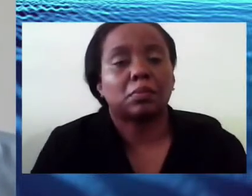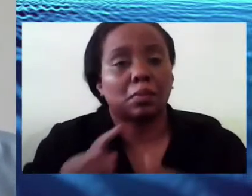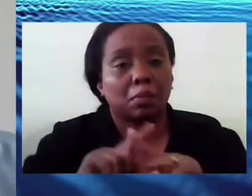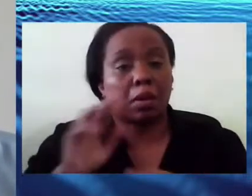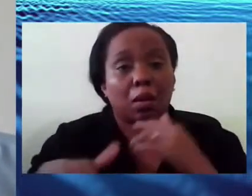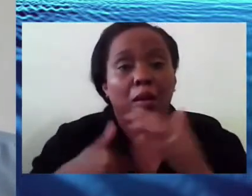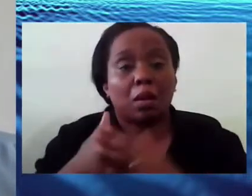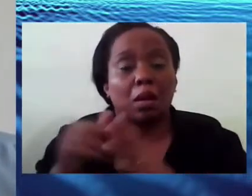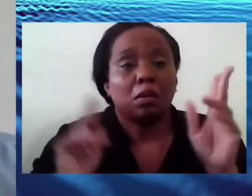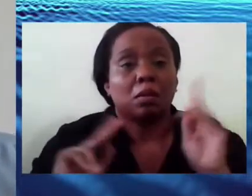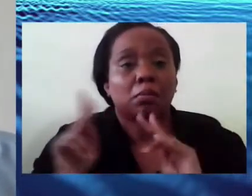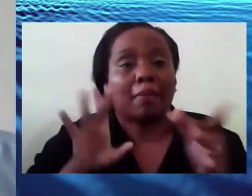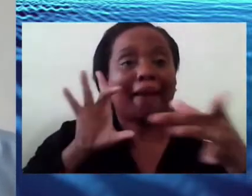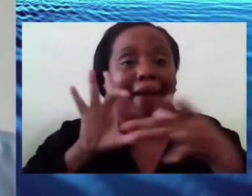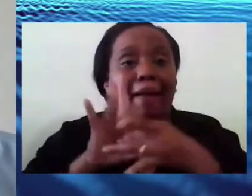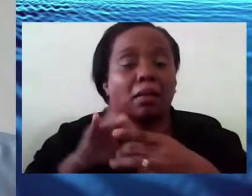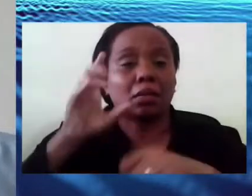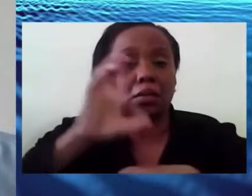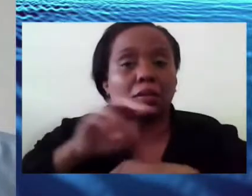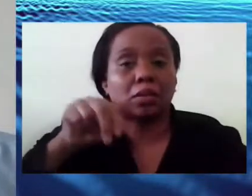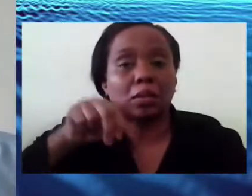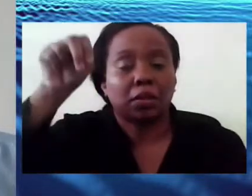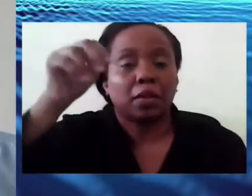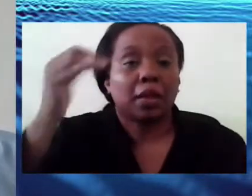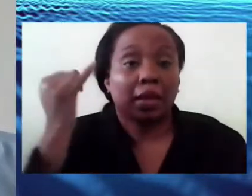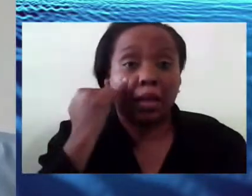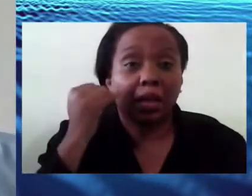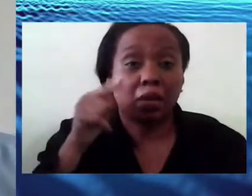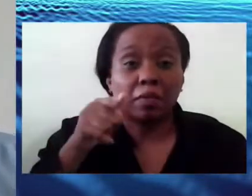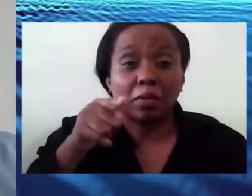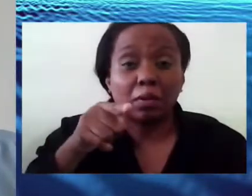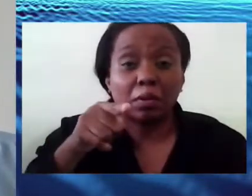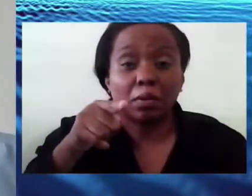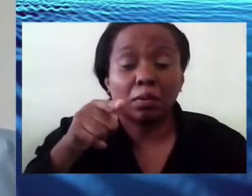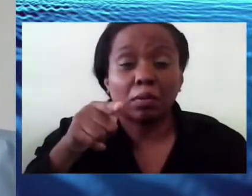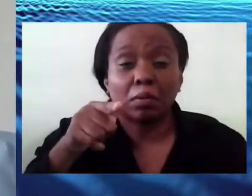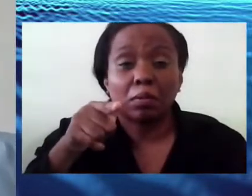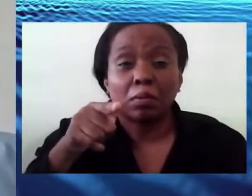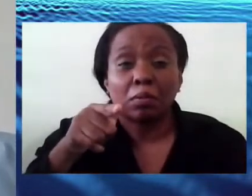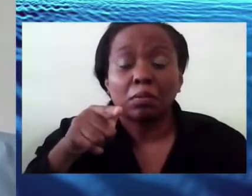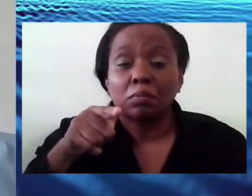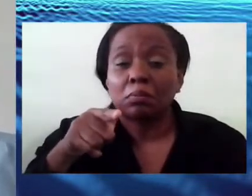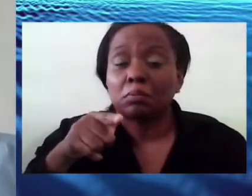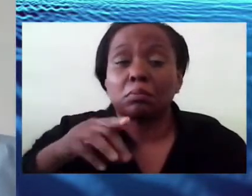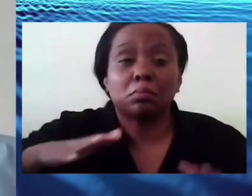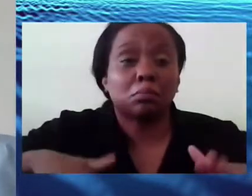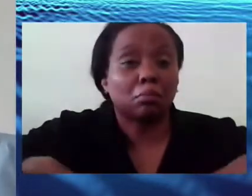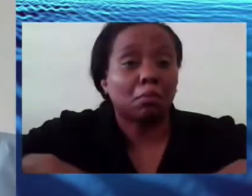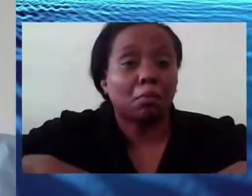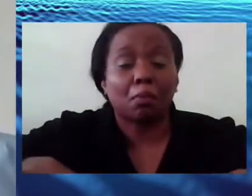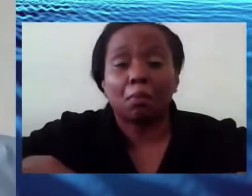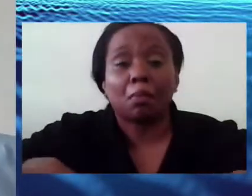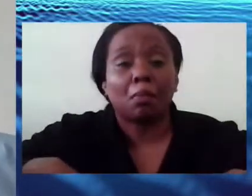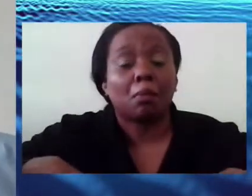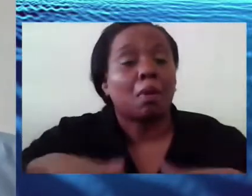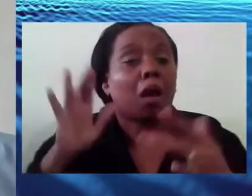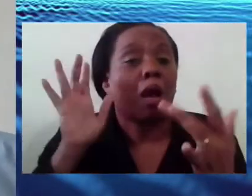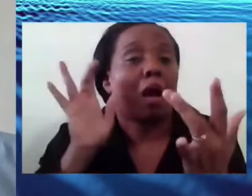cluster. If you have not yet been contacted by Ministry of Health officials, it is because